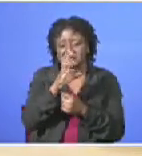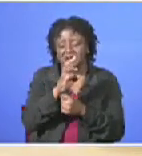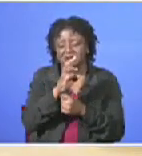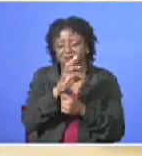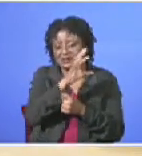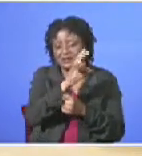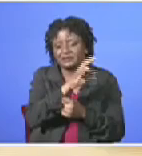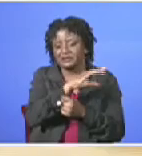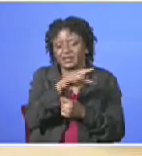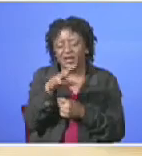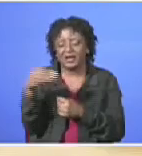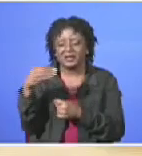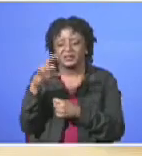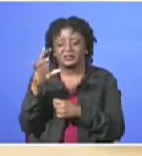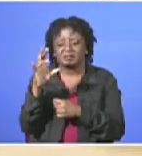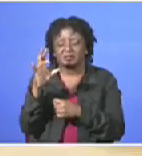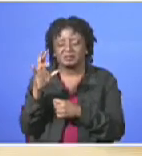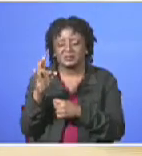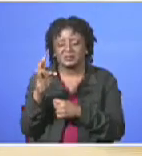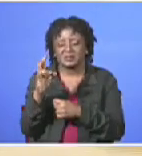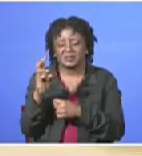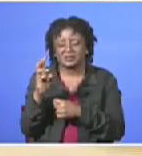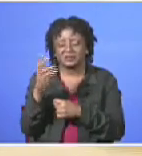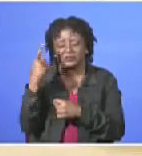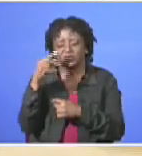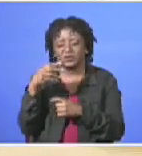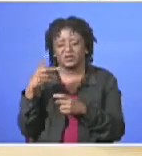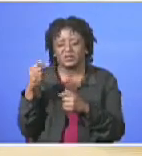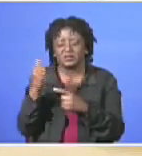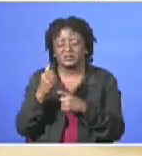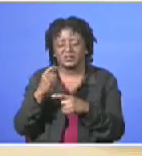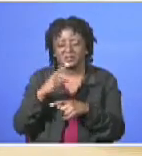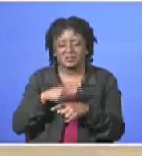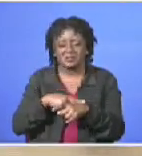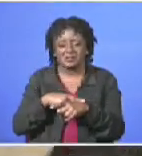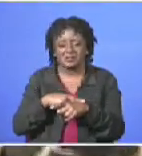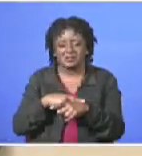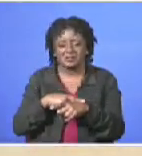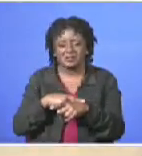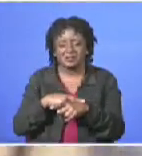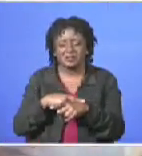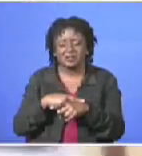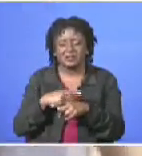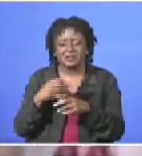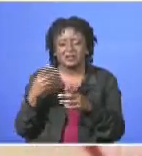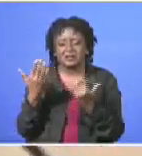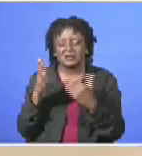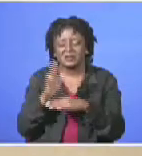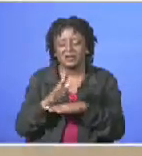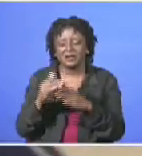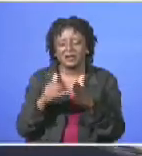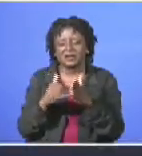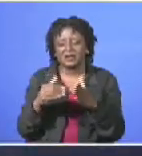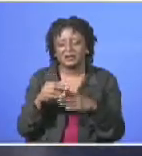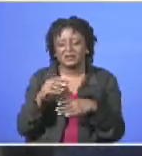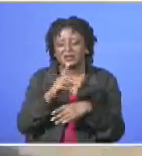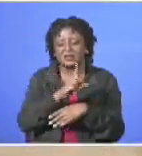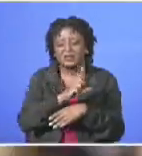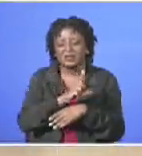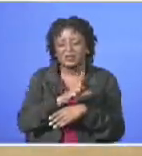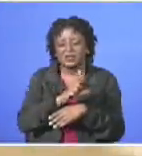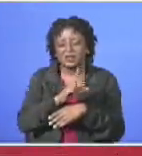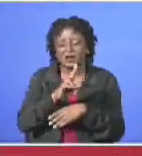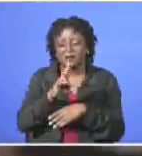opener tonight against the 9-4 Georgia Bulldogs, a team that is looking to start off their conference season with a win as well. Coach Olette